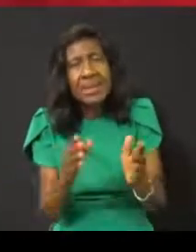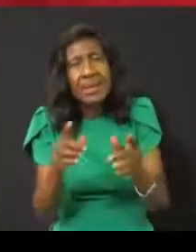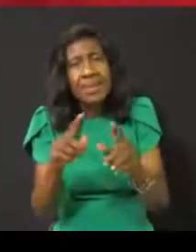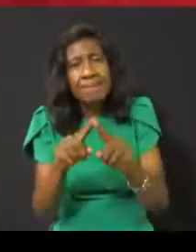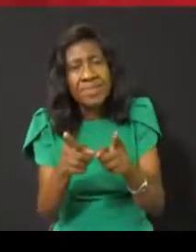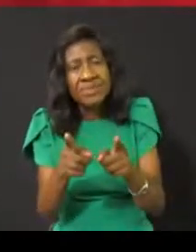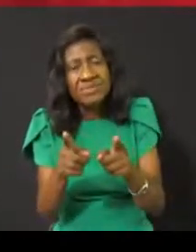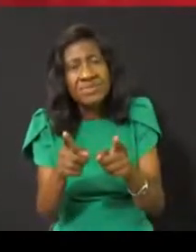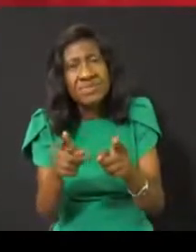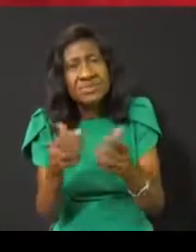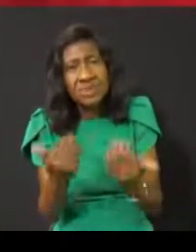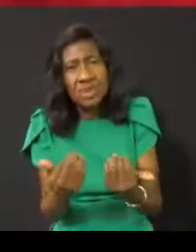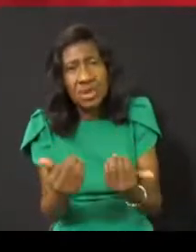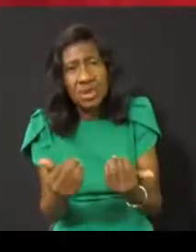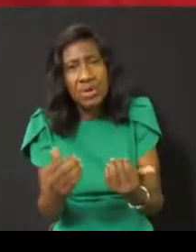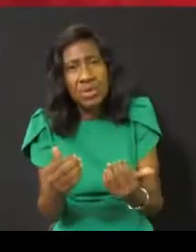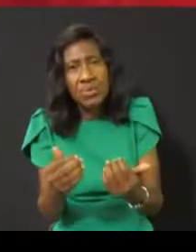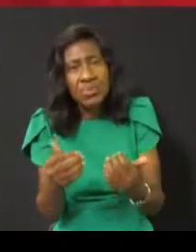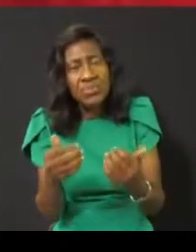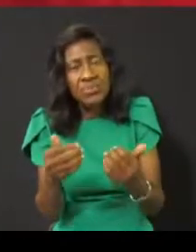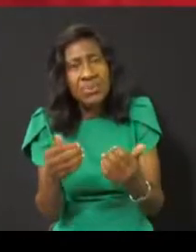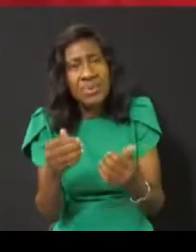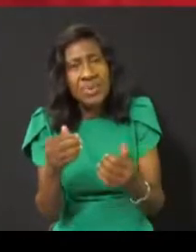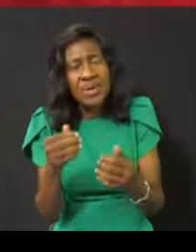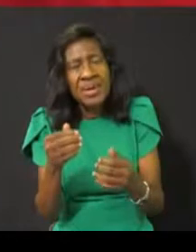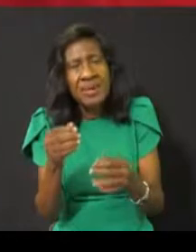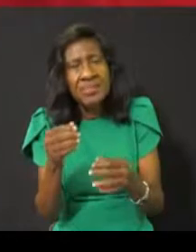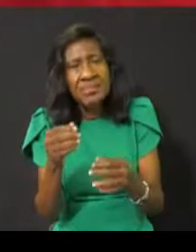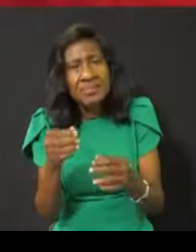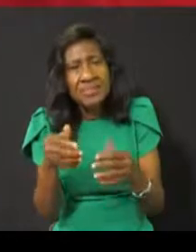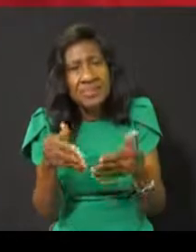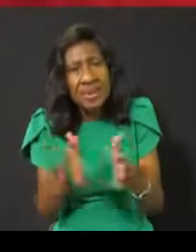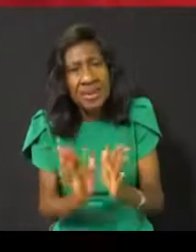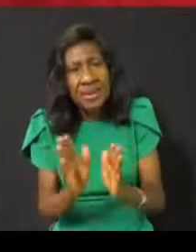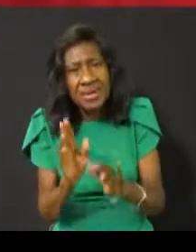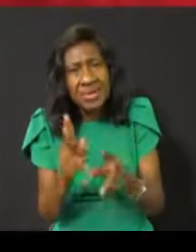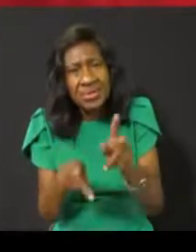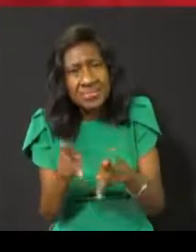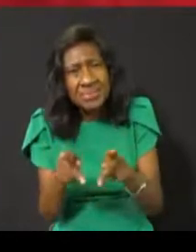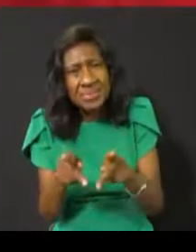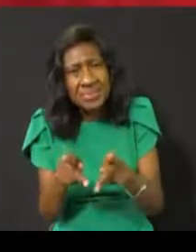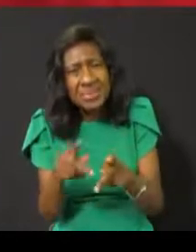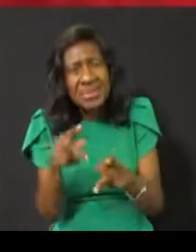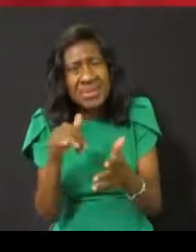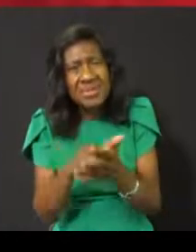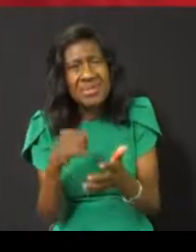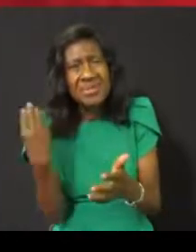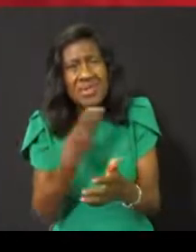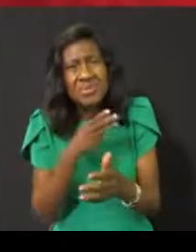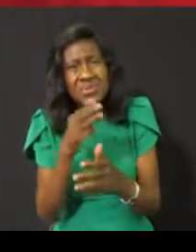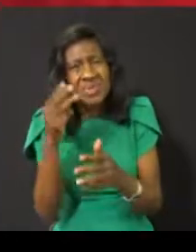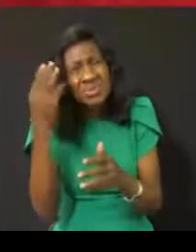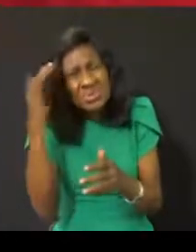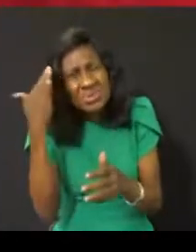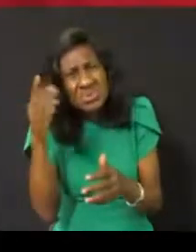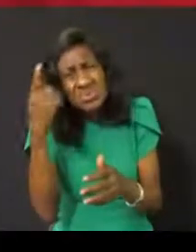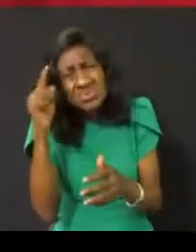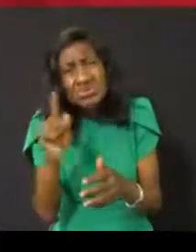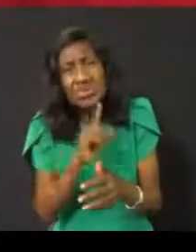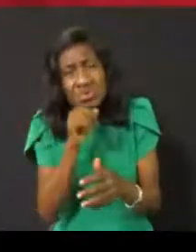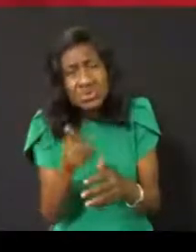allowing persons that we cannot securely verify their vaccination certificates